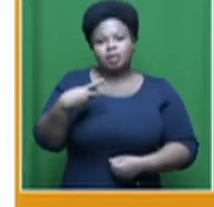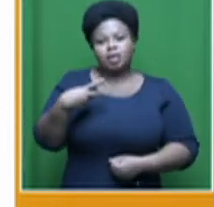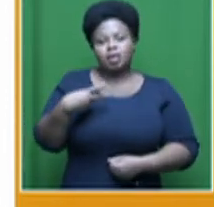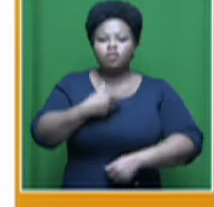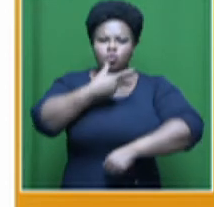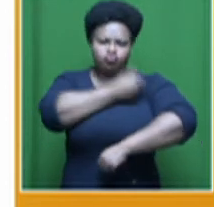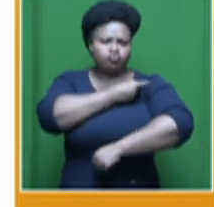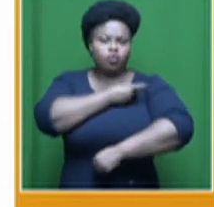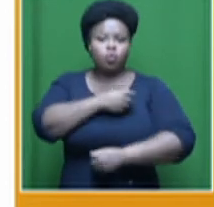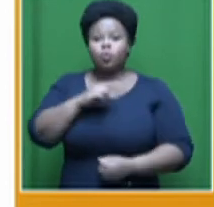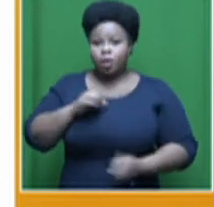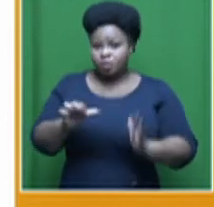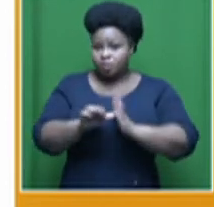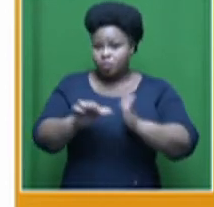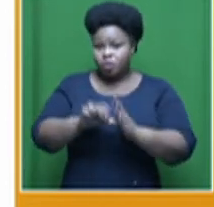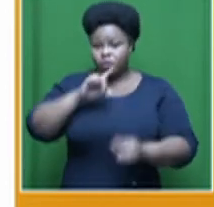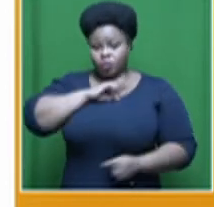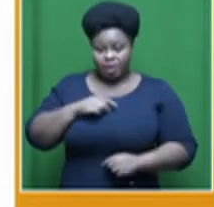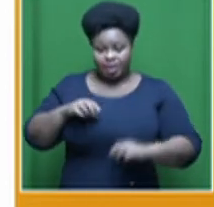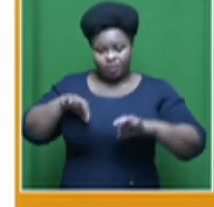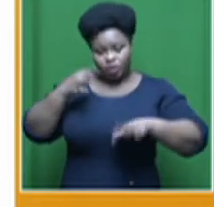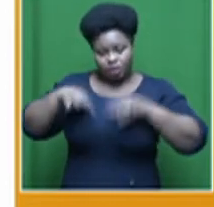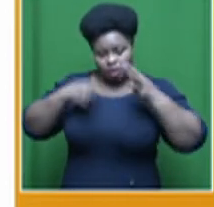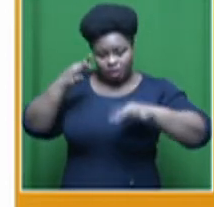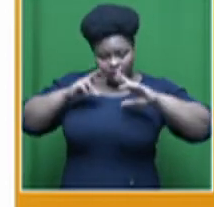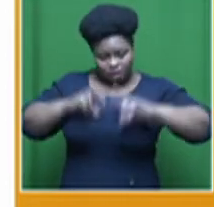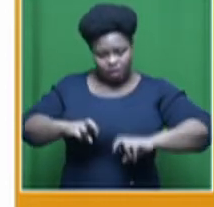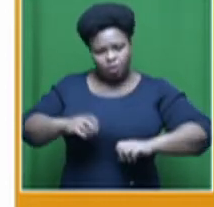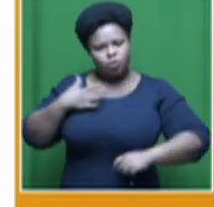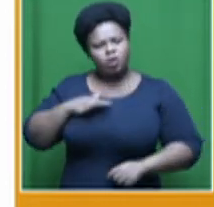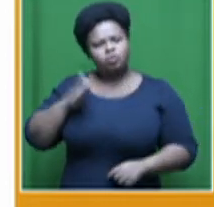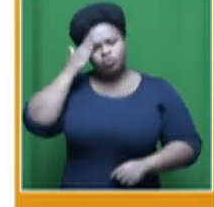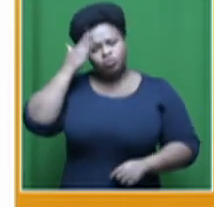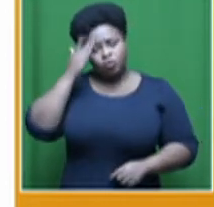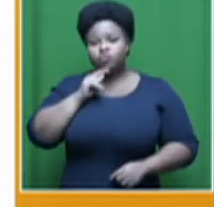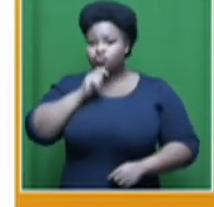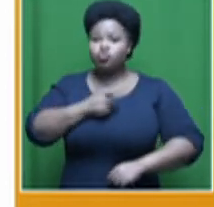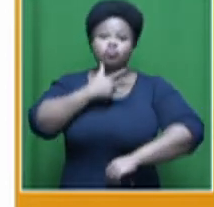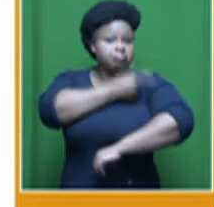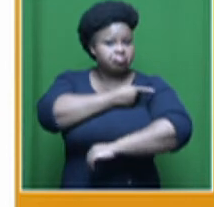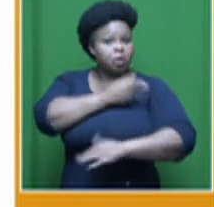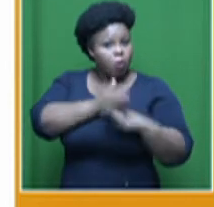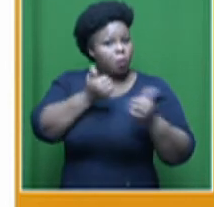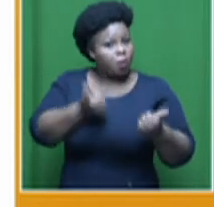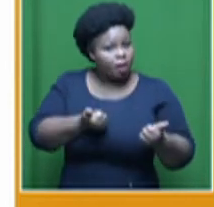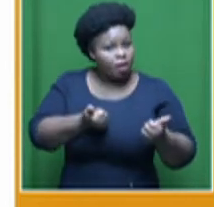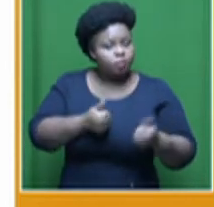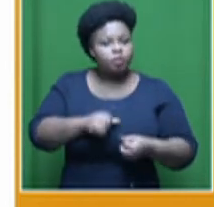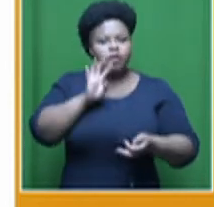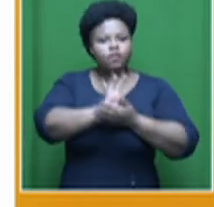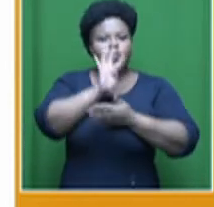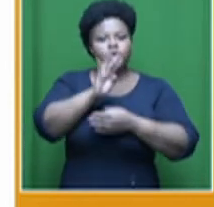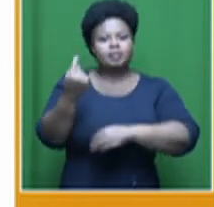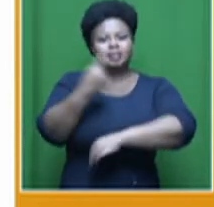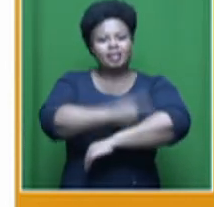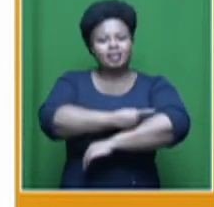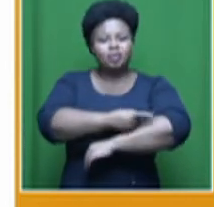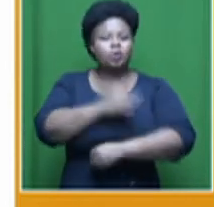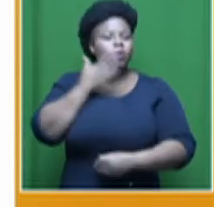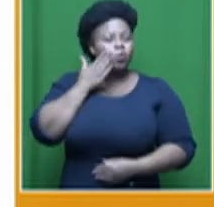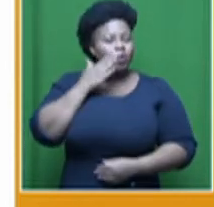important because the design of the study was to determine how well the vaccine worked 14 days after receiving at least the